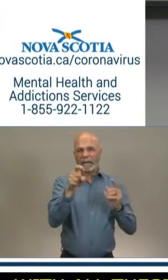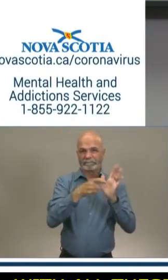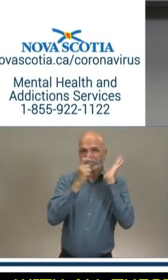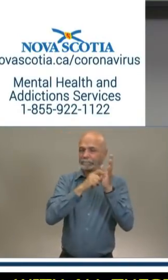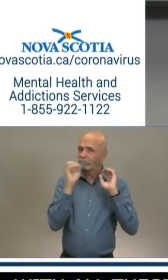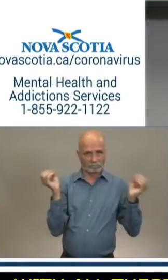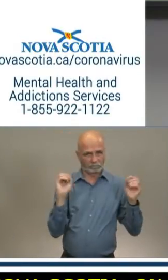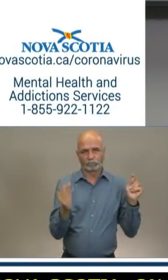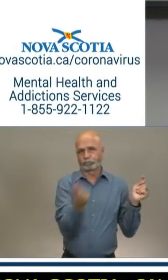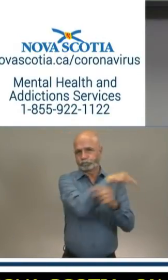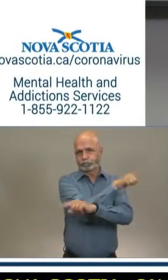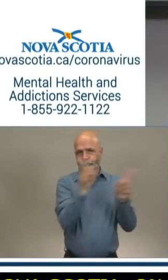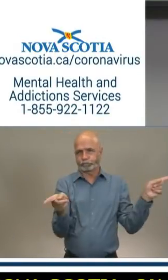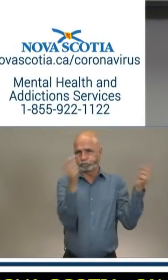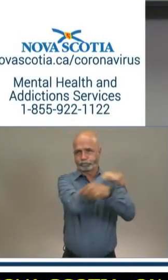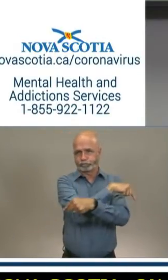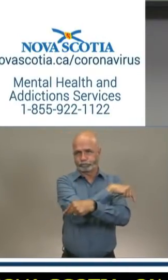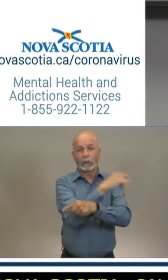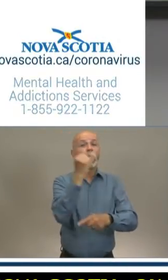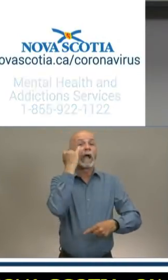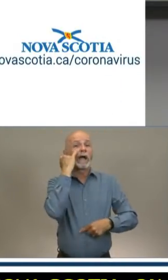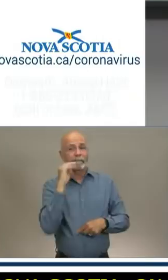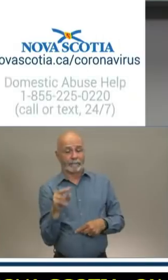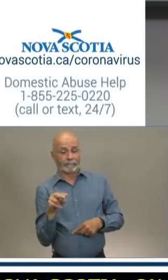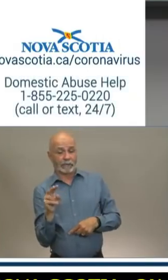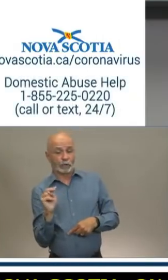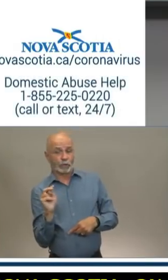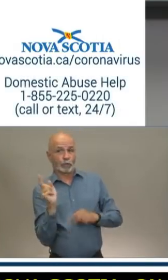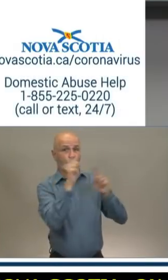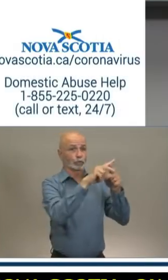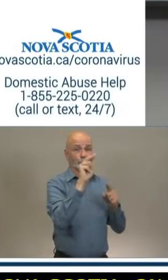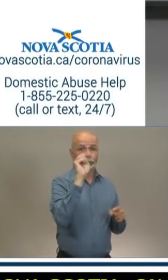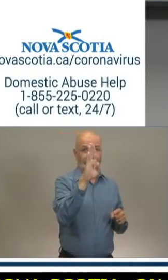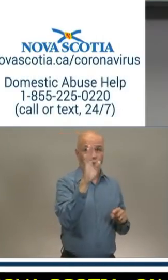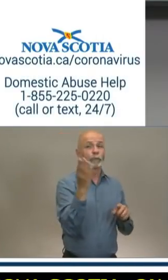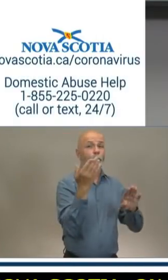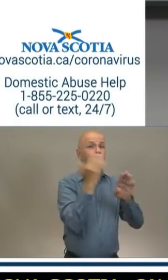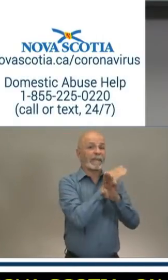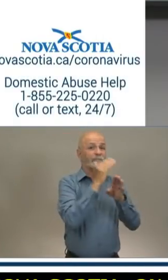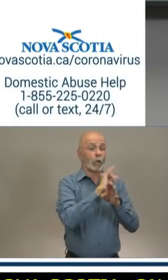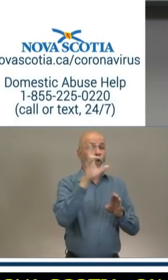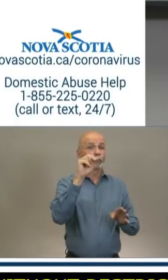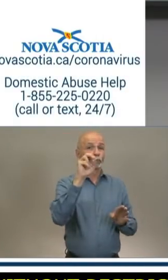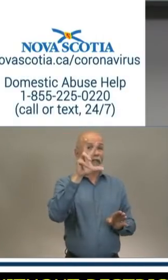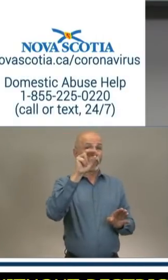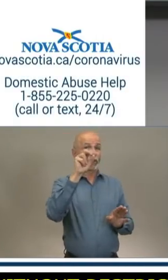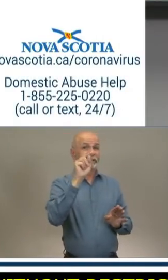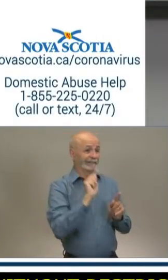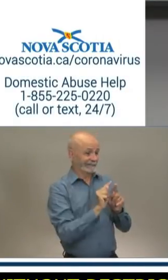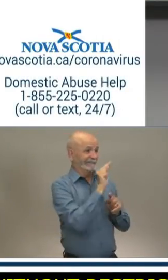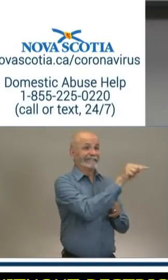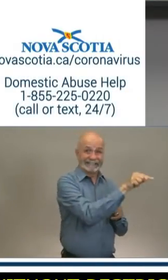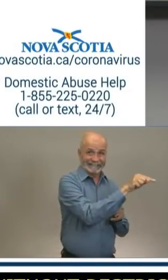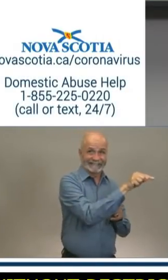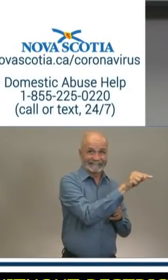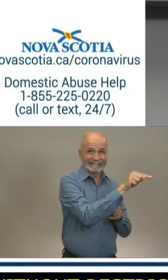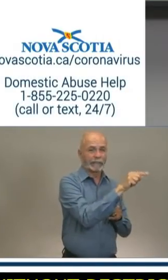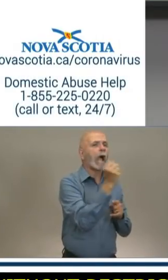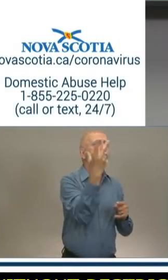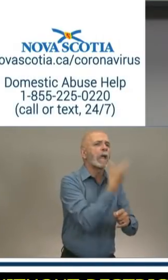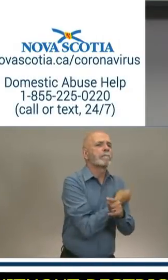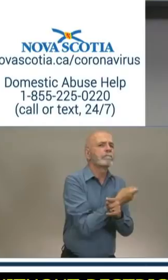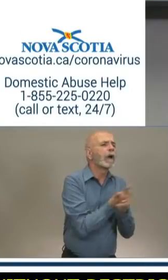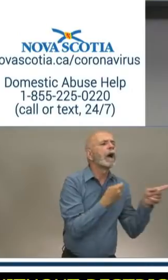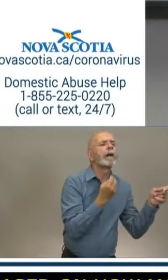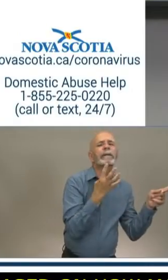New Brunswick before June 30th, you will need to quarantine based on how many doses of vaccine you have had, but you can end